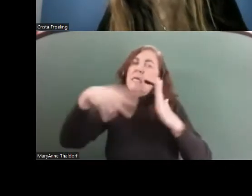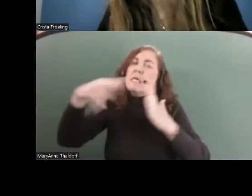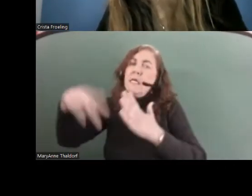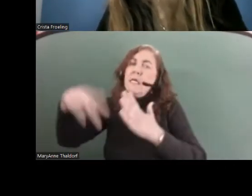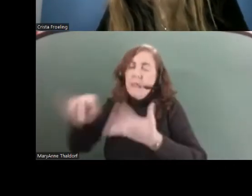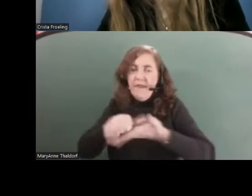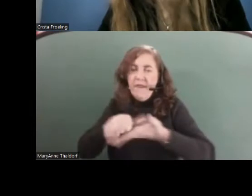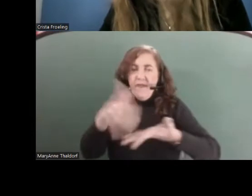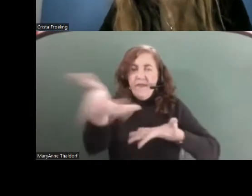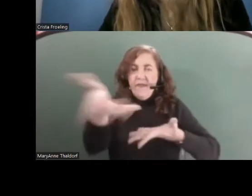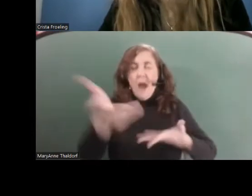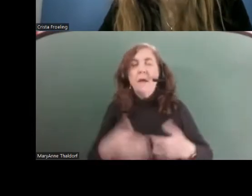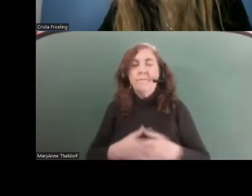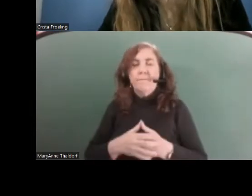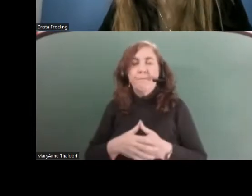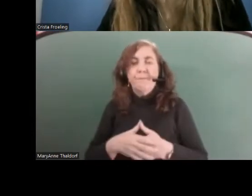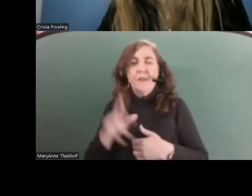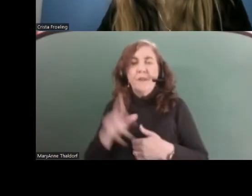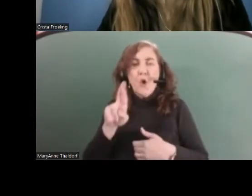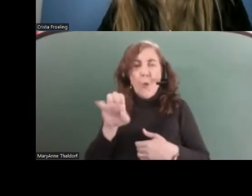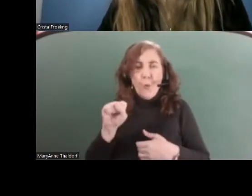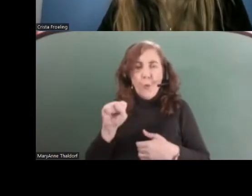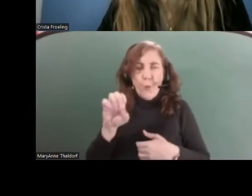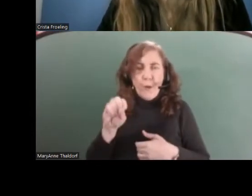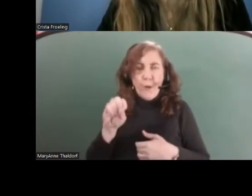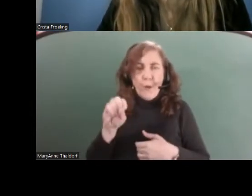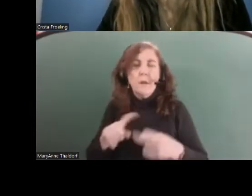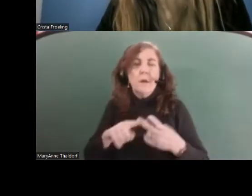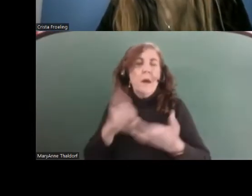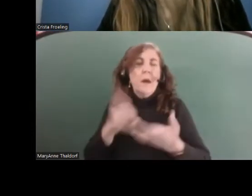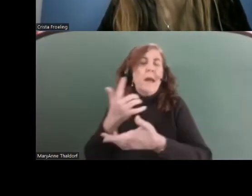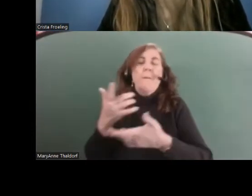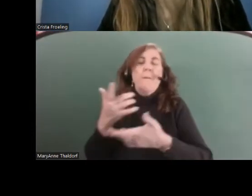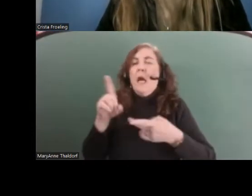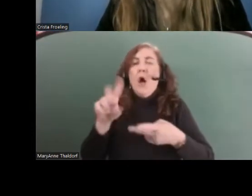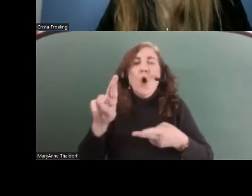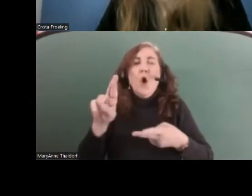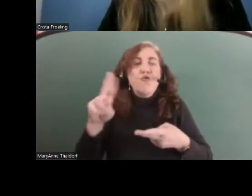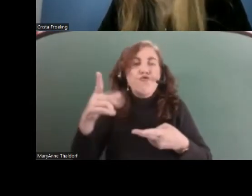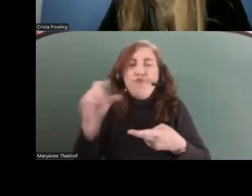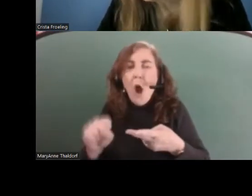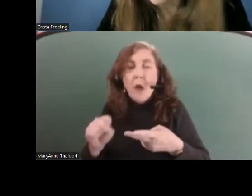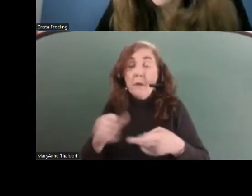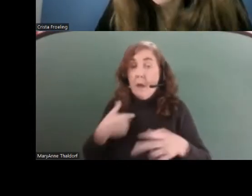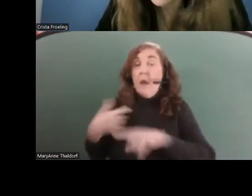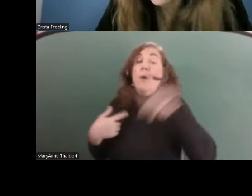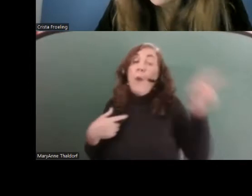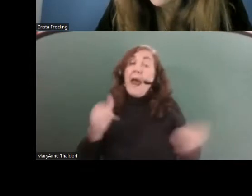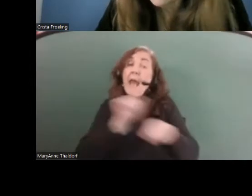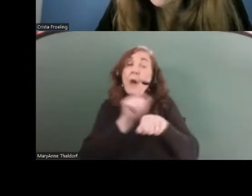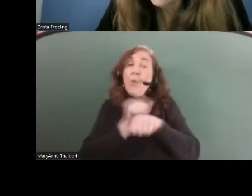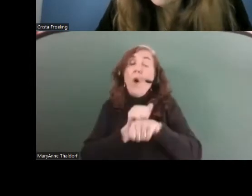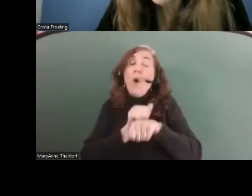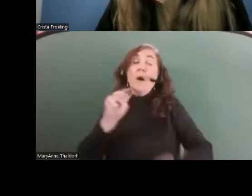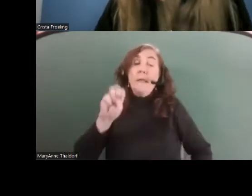is from drugs. Like when I worked in Memphis, there was a baby that